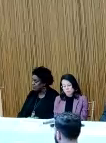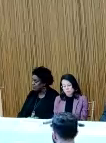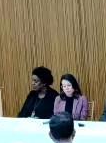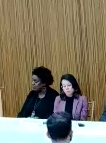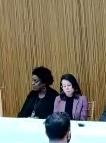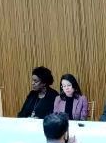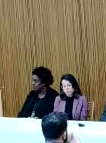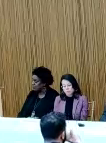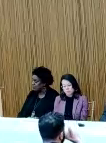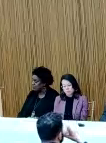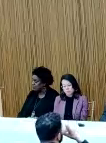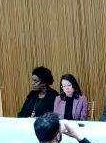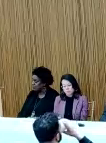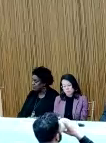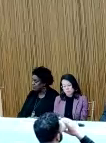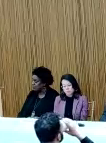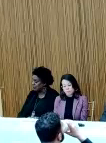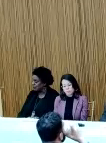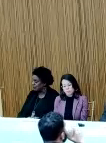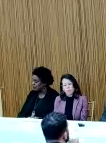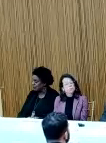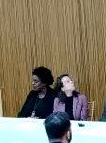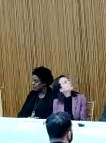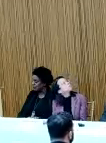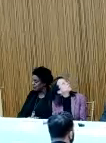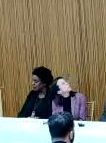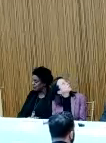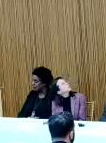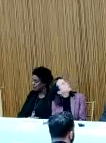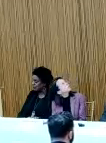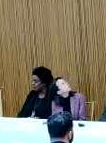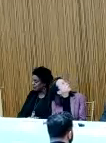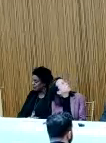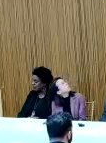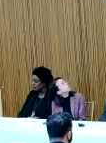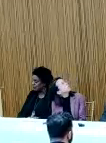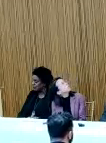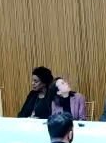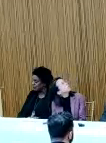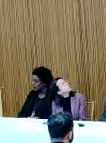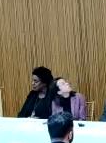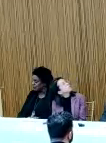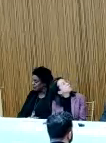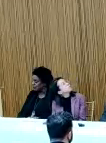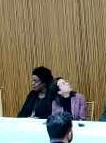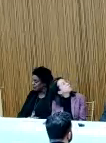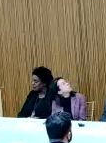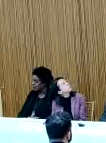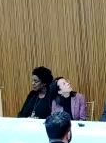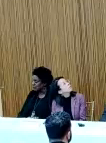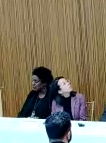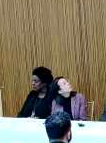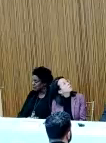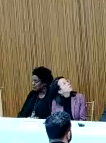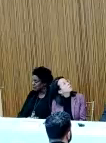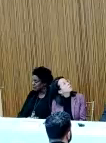listings centered black tester Kelvin in Brentwood with 27 house listings while the white tester got zero